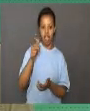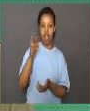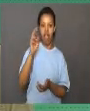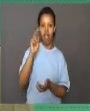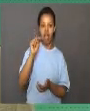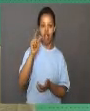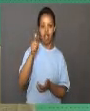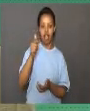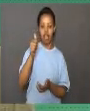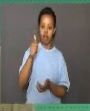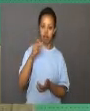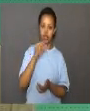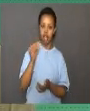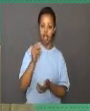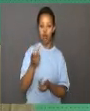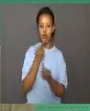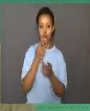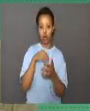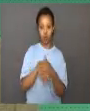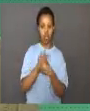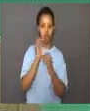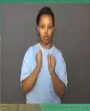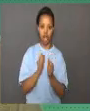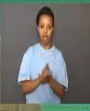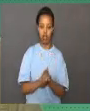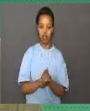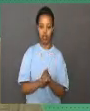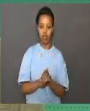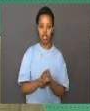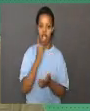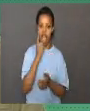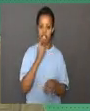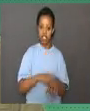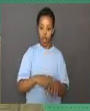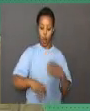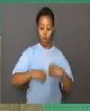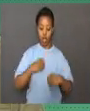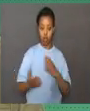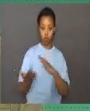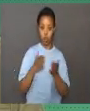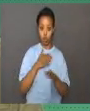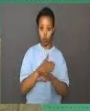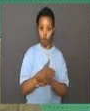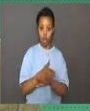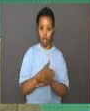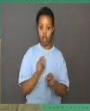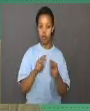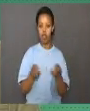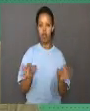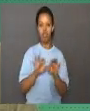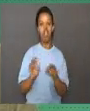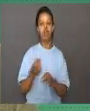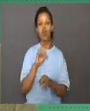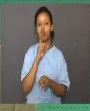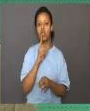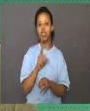proteins, just to name a few. Once organisms die, it is important that